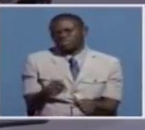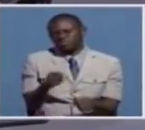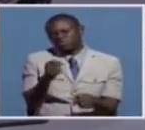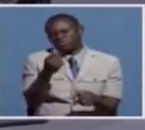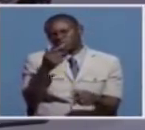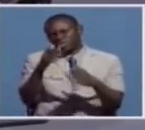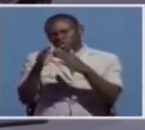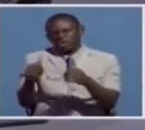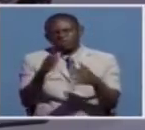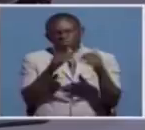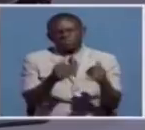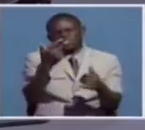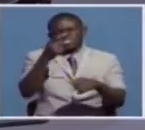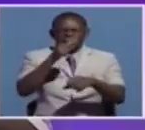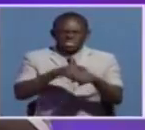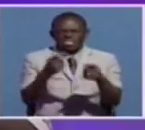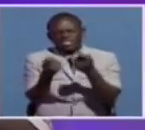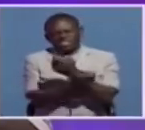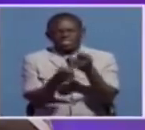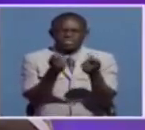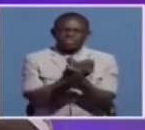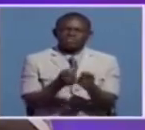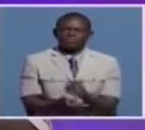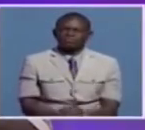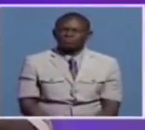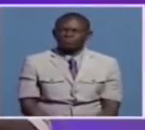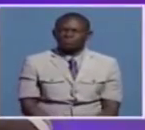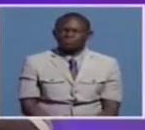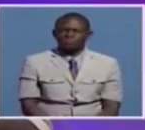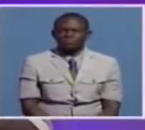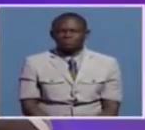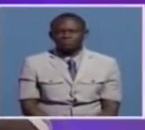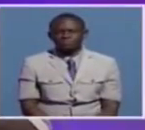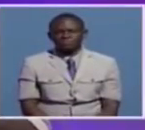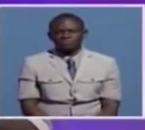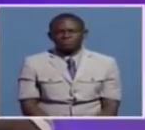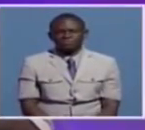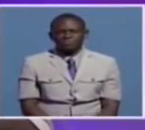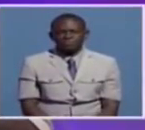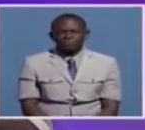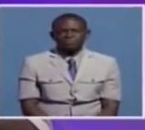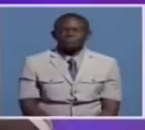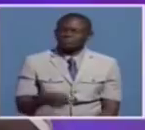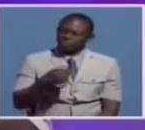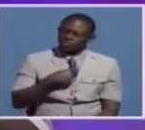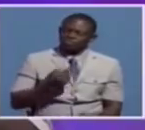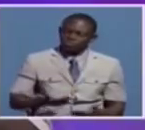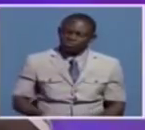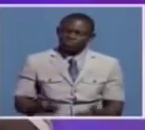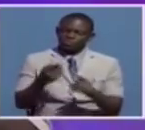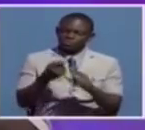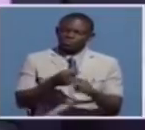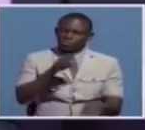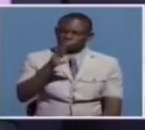houses, ending up at the current monument. Tilyenji, still in Tilyenji. Yes, still in Tilyenji. Yes. So I'm a Tilyenji boy.